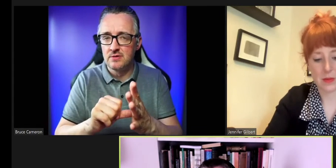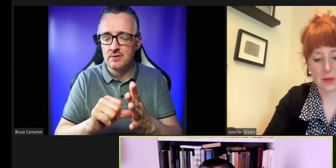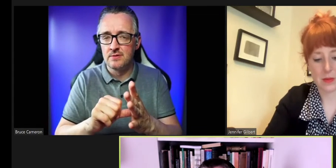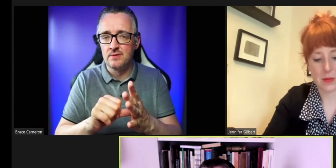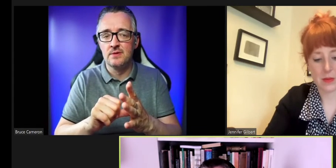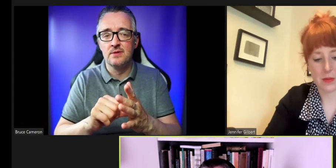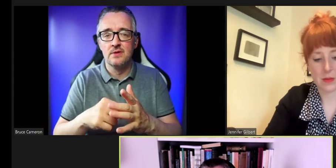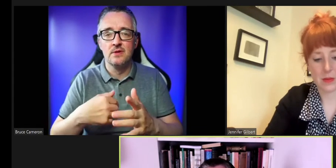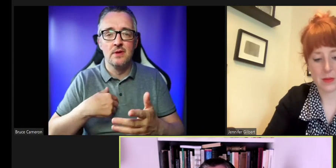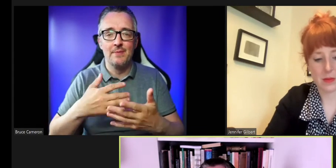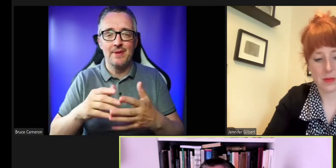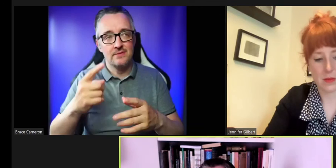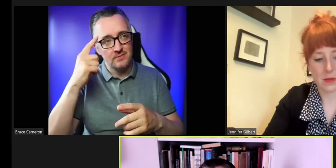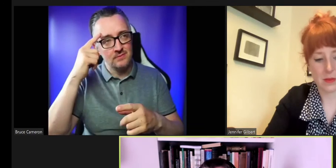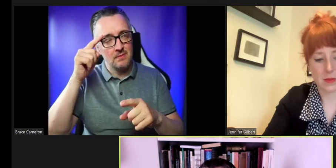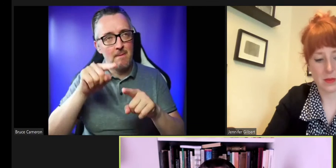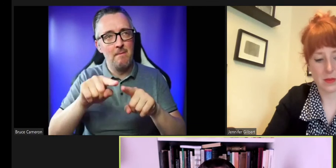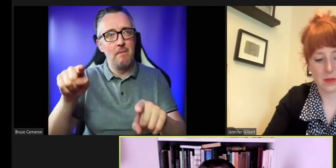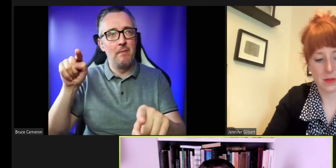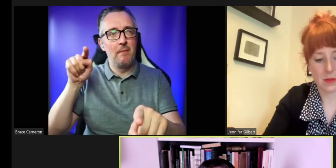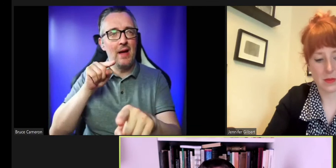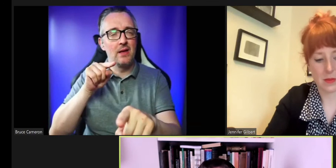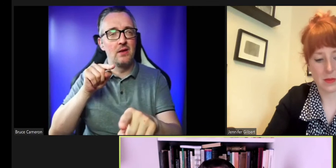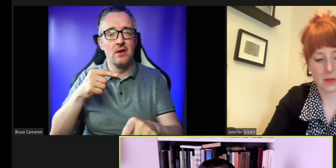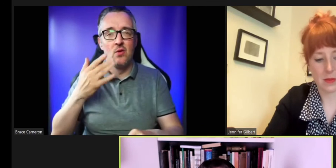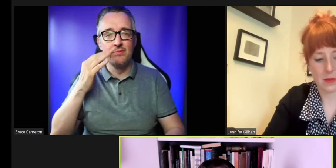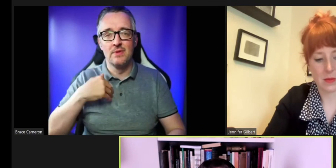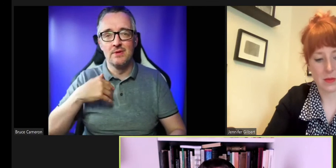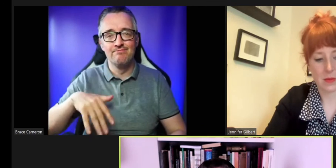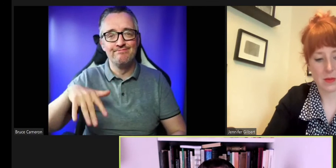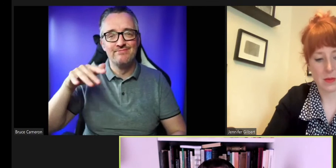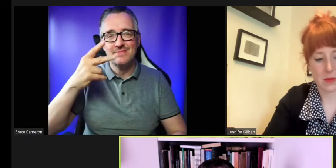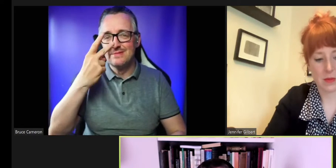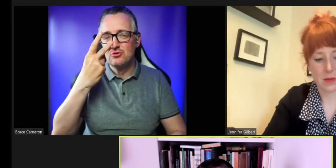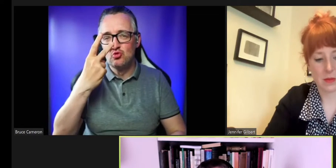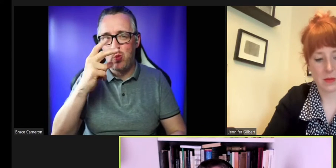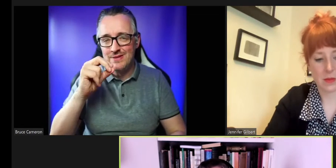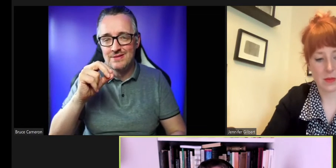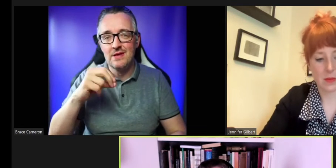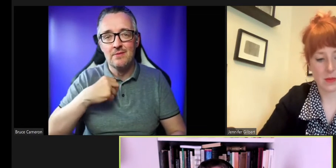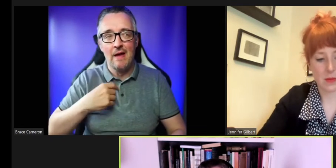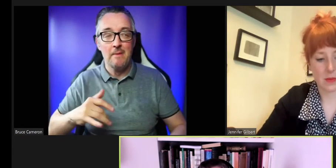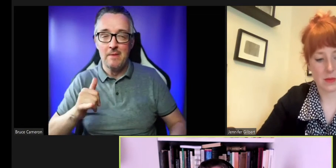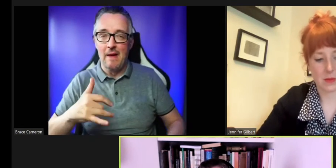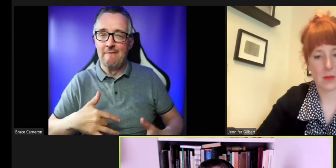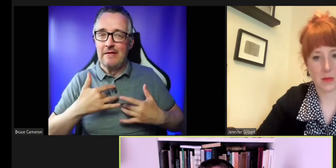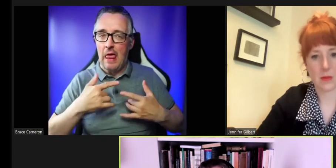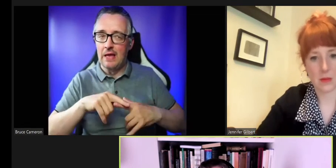back to thinking about myself in my 20s, and I expect I would have felt very similarly.